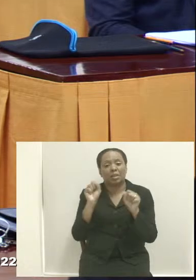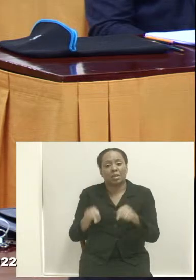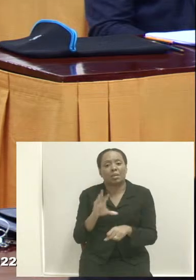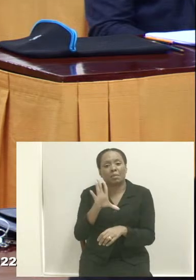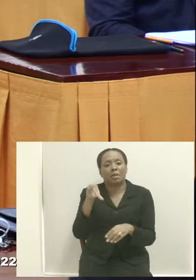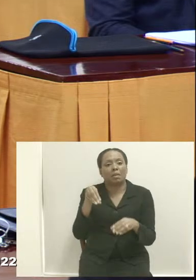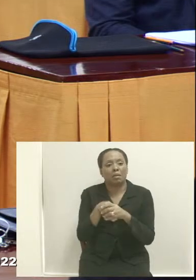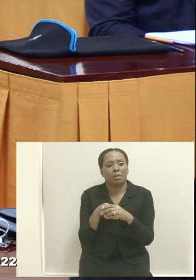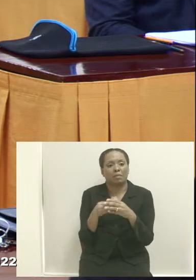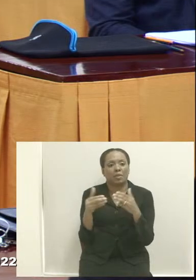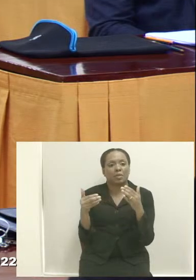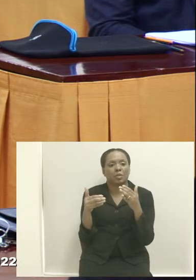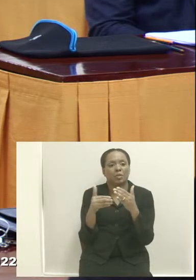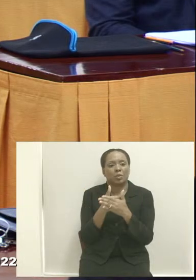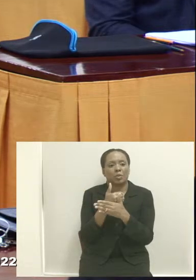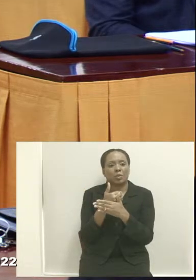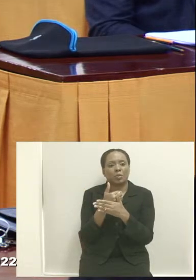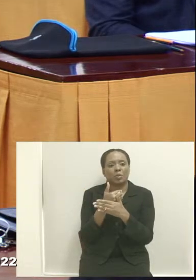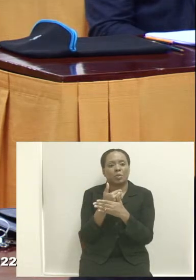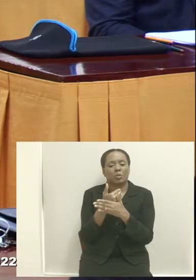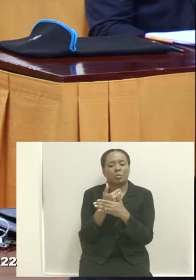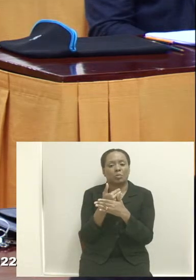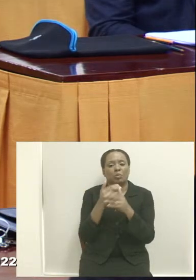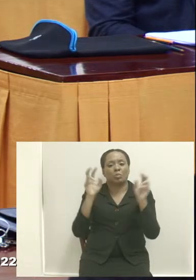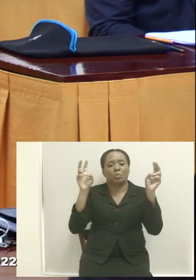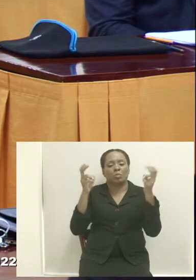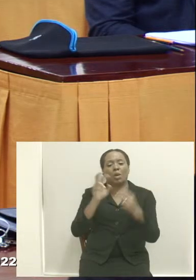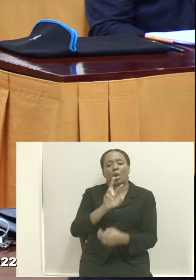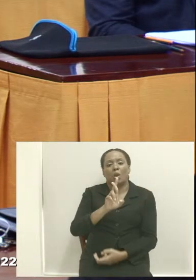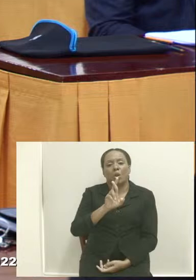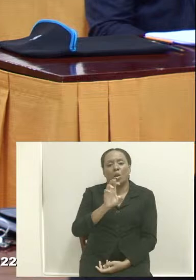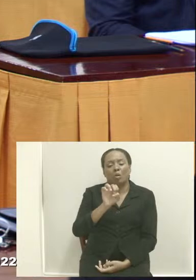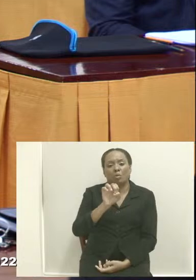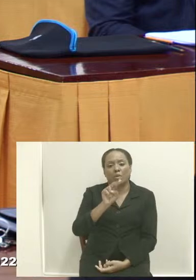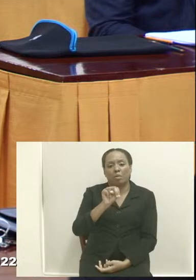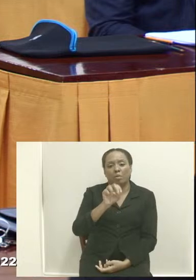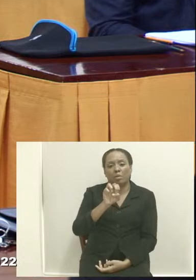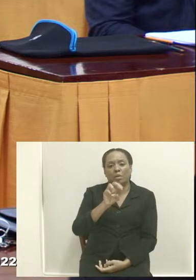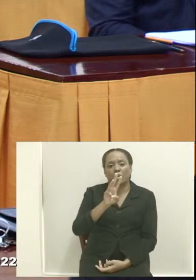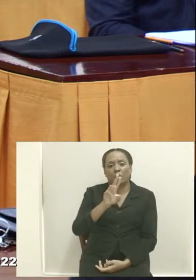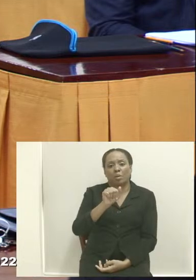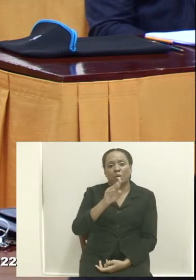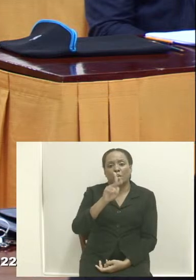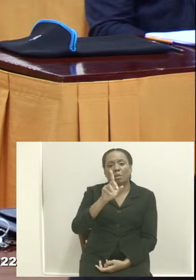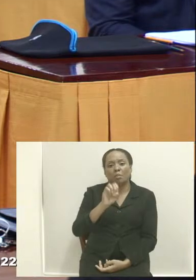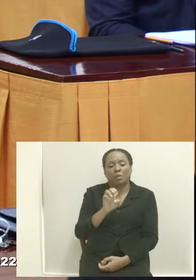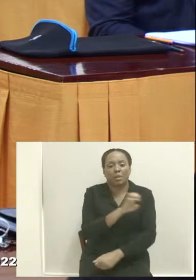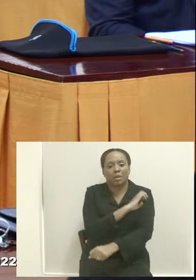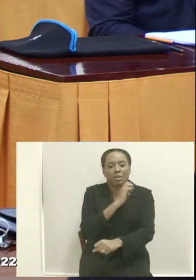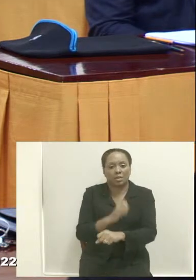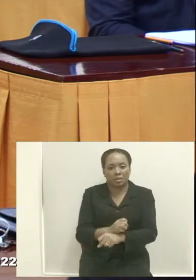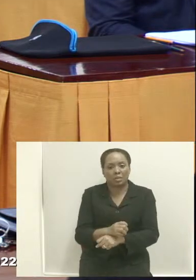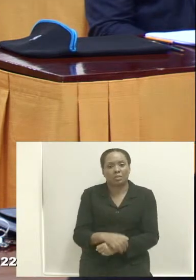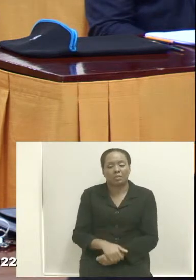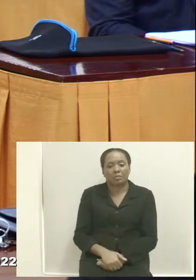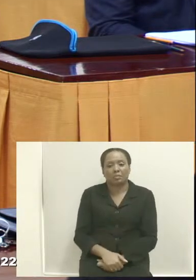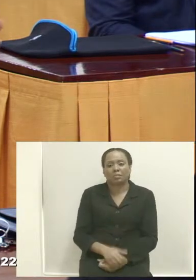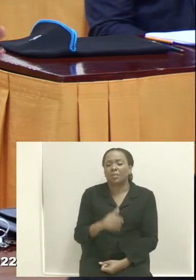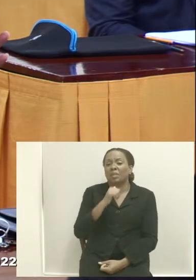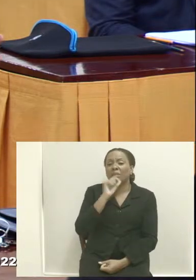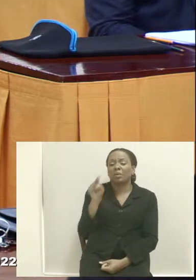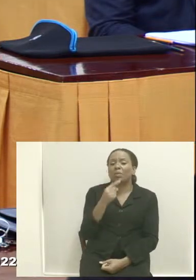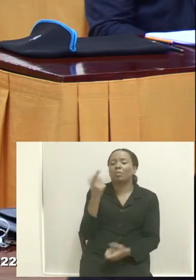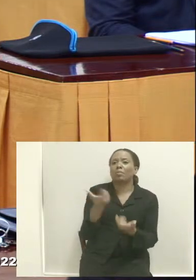sector. So therefore, it is not only focusing, or the fund is not only gearing for those large, big businesses, but it is geared at